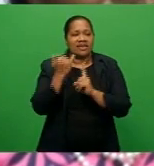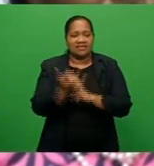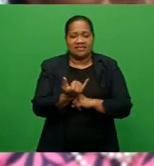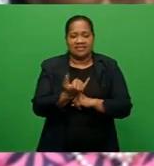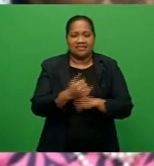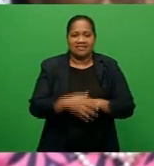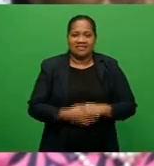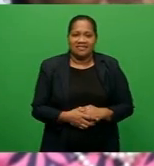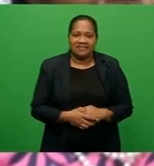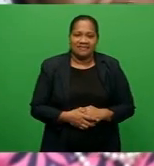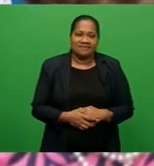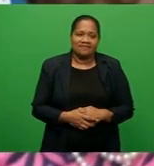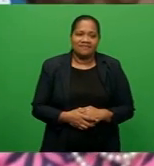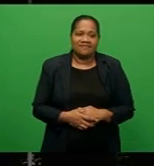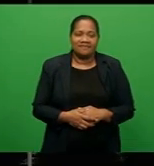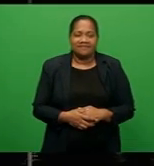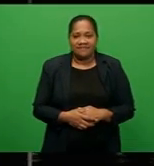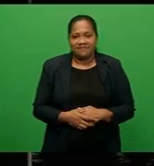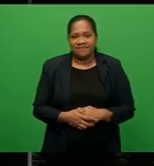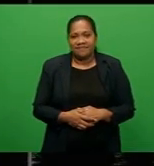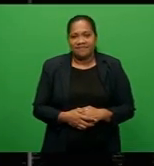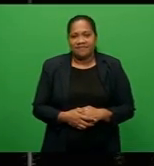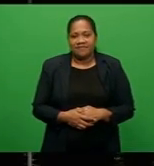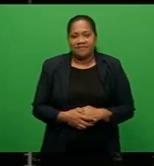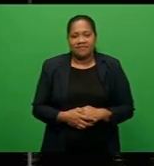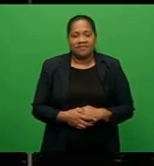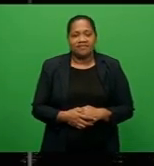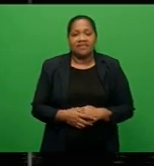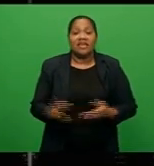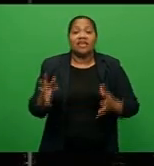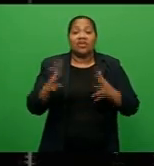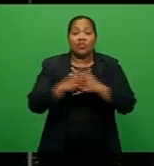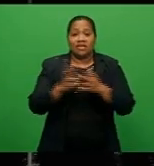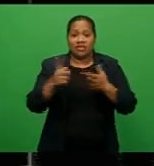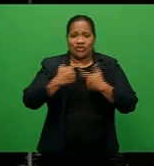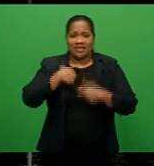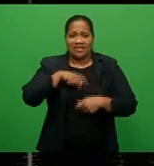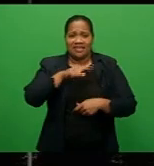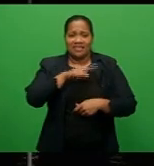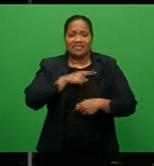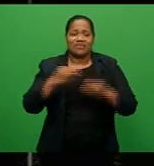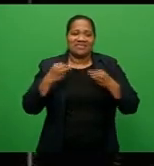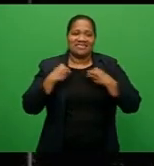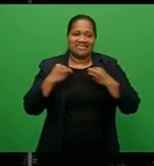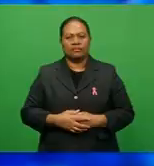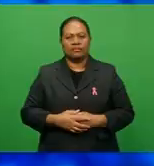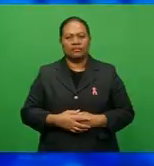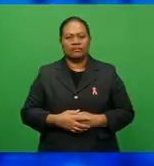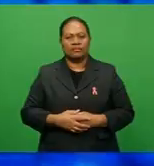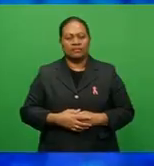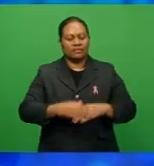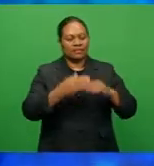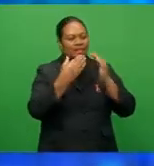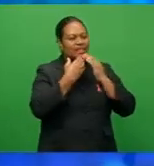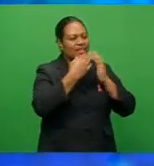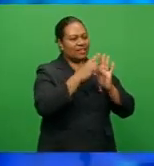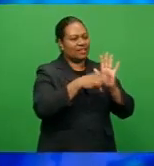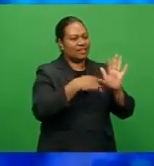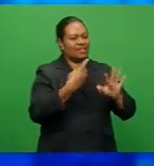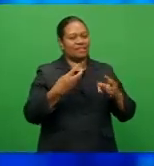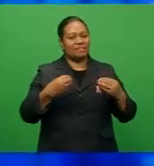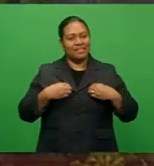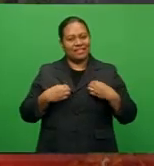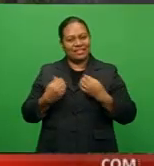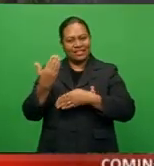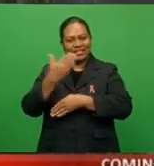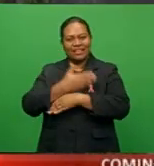Tandulala, FBC News. And Whitney joins us now with the latest in business. Thanks, Jackie. Coming up in business